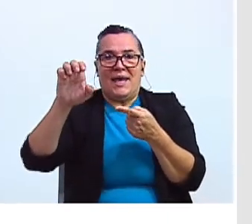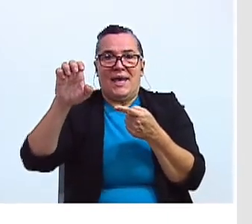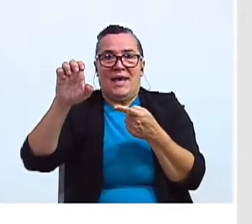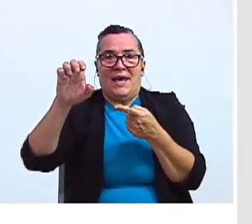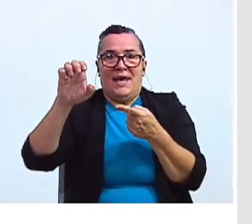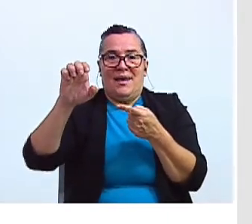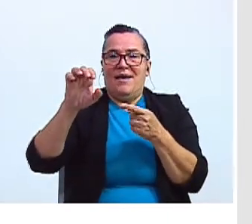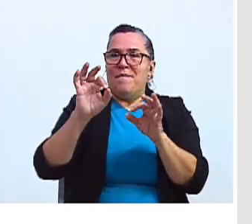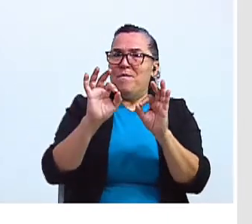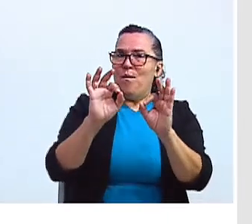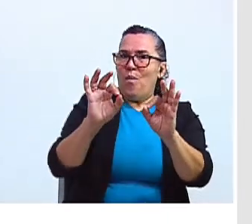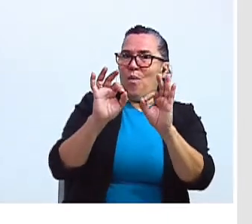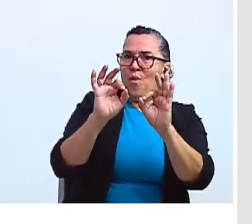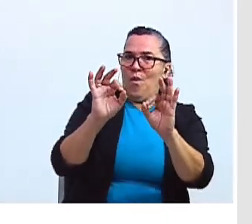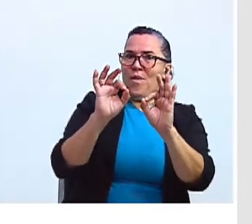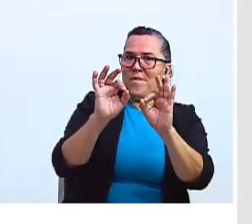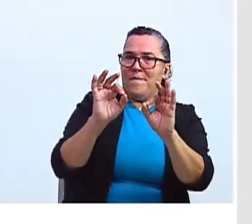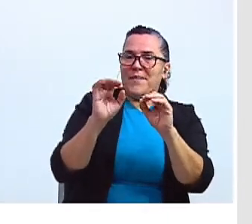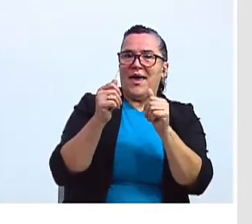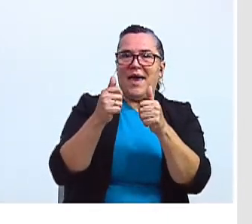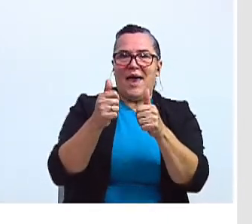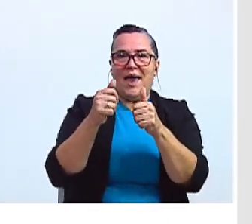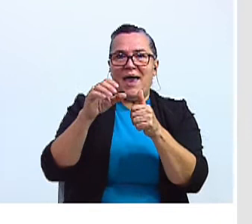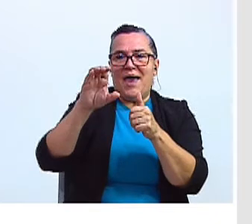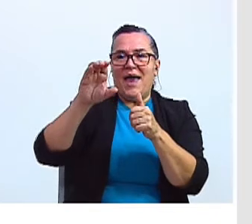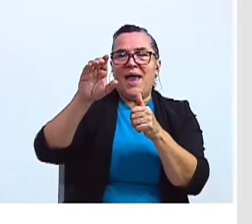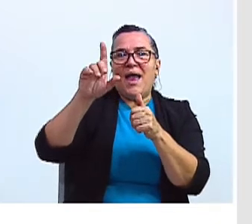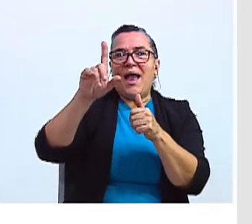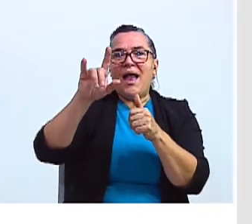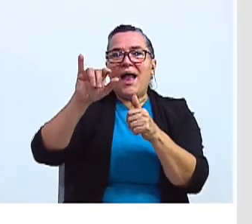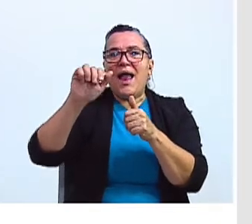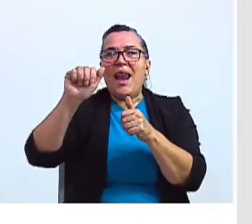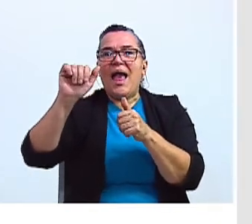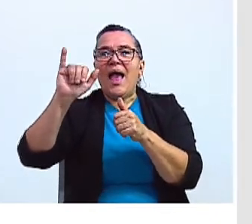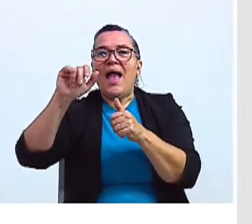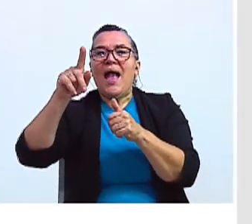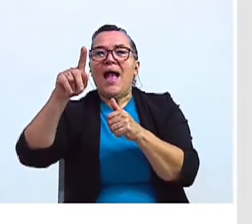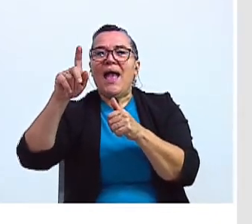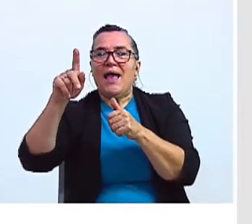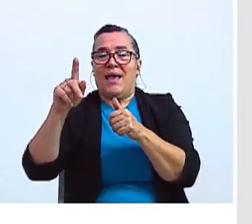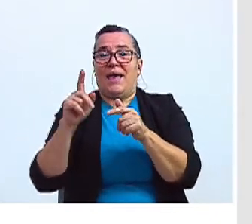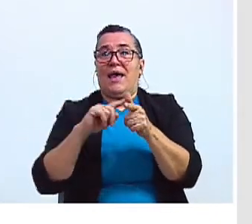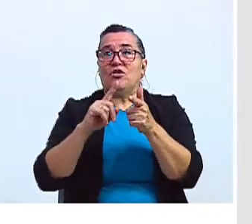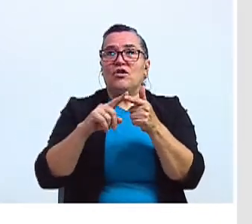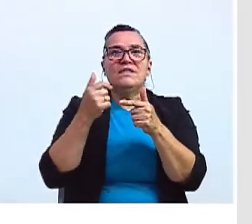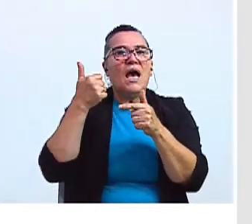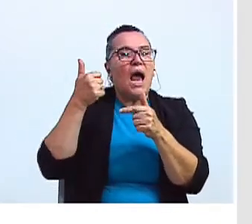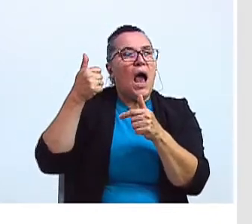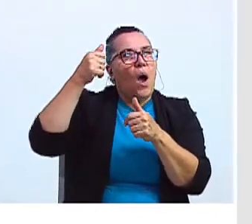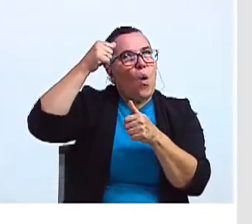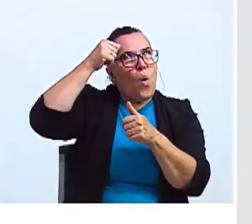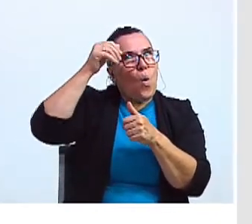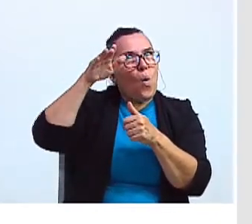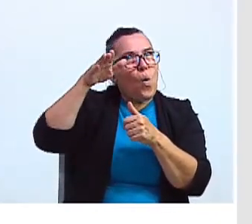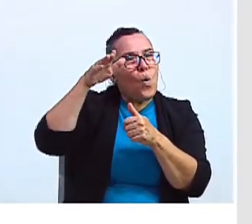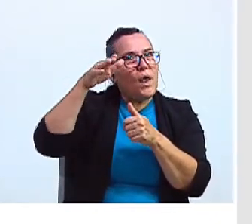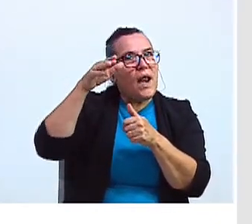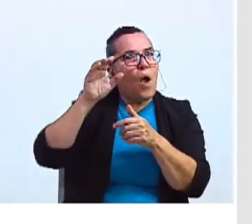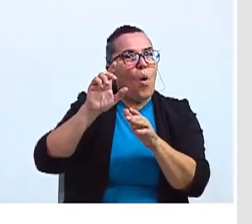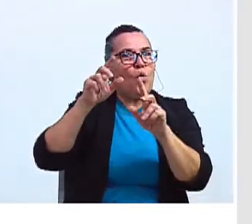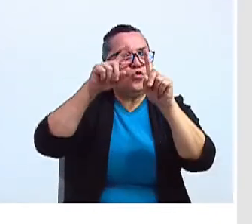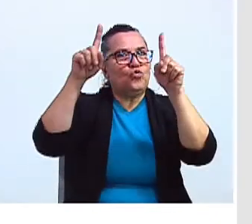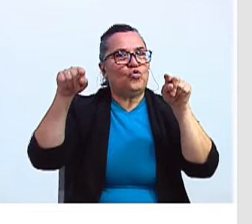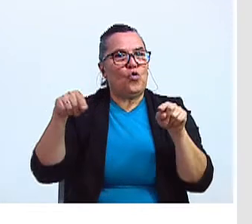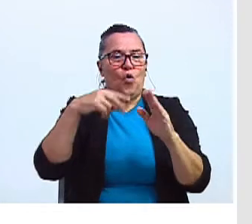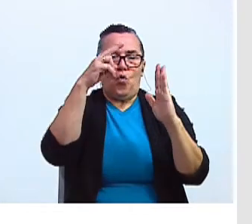Okay, you're doing good. Now you are going to get the main idea of an audio text about subcultures